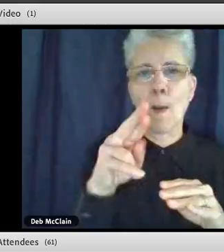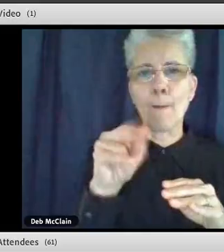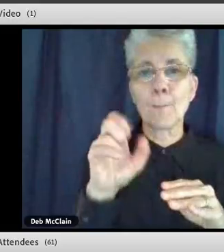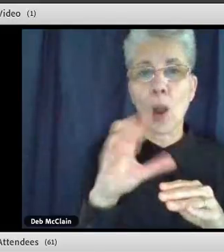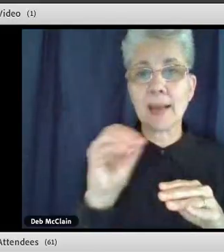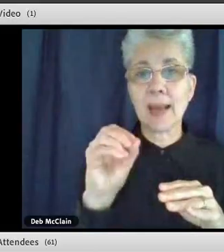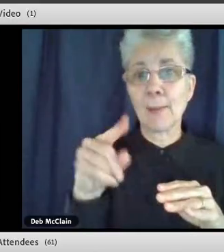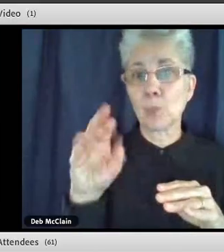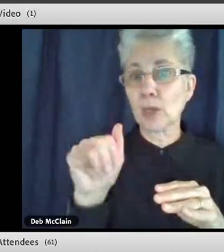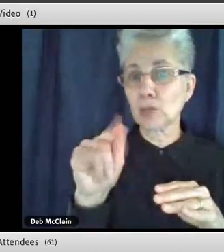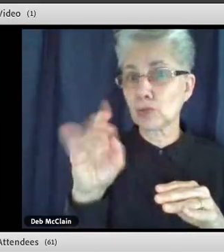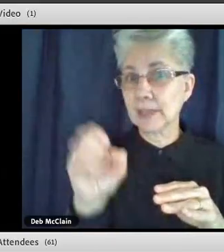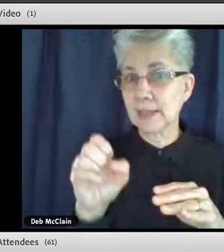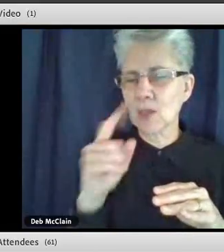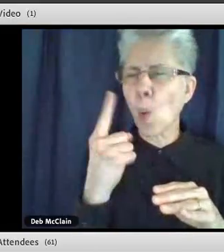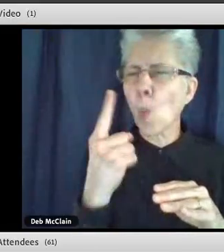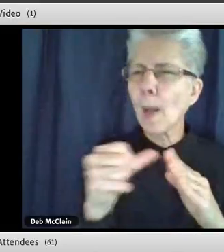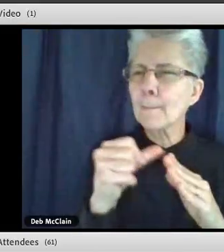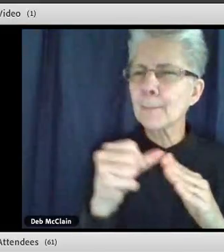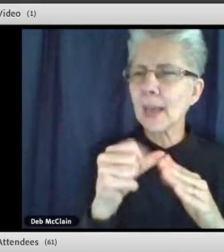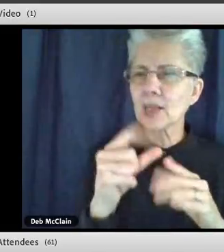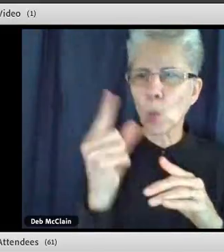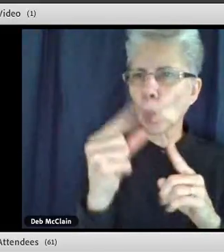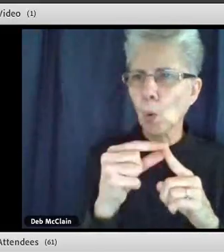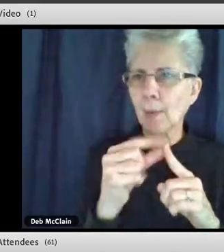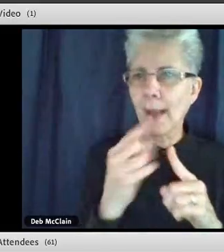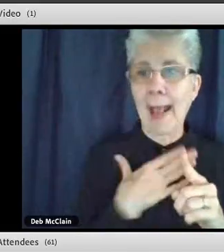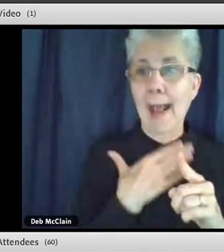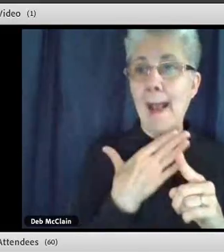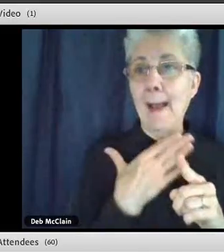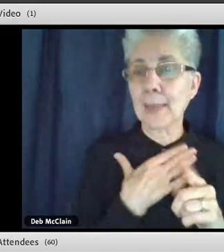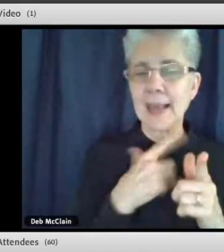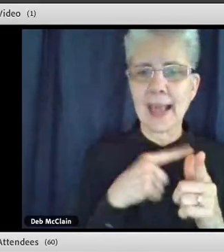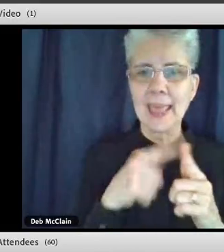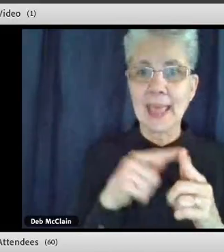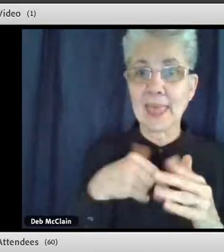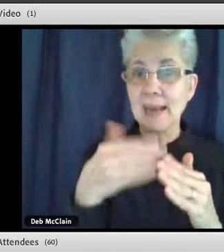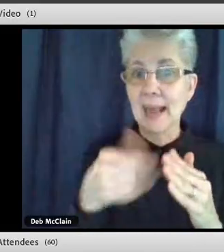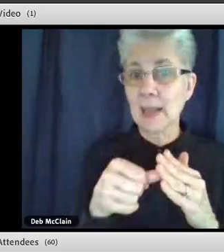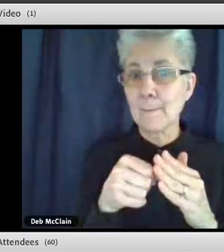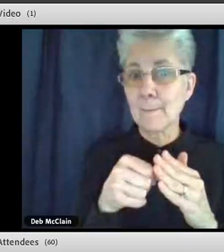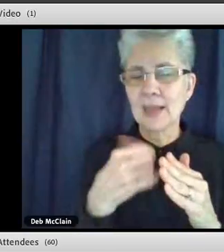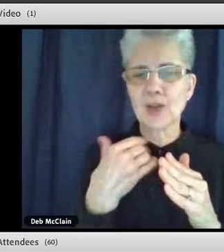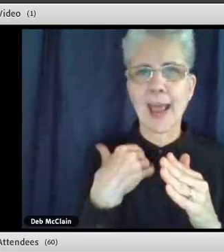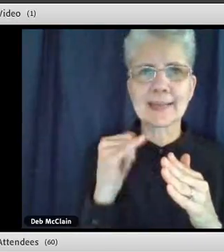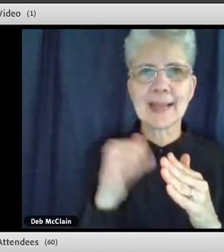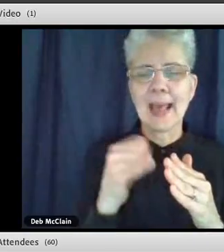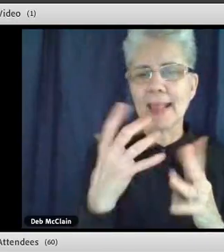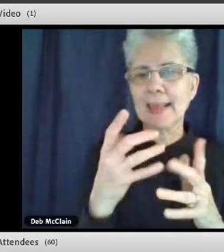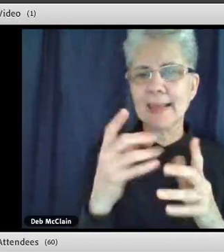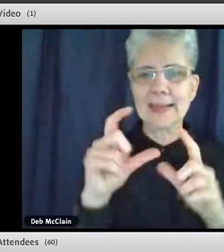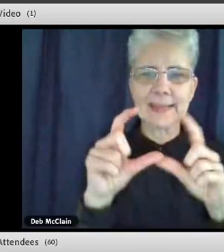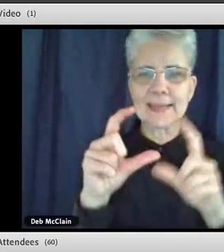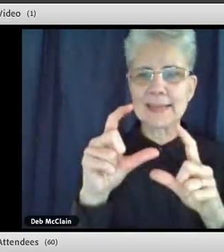page like just a word like happy, and then on the next page it has like these little cute little